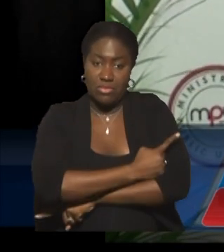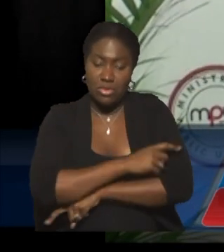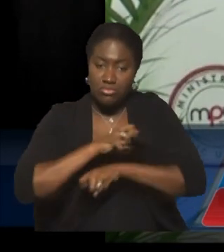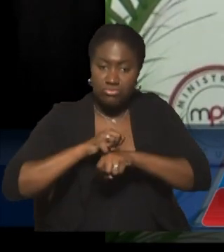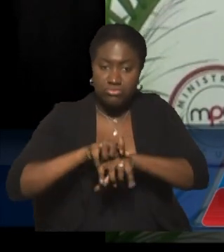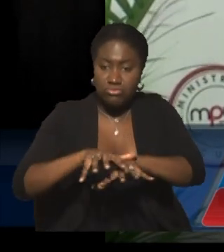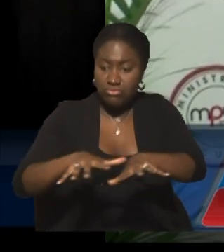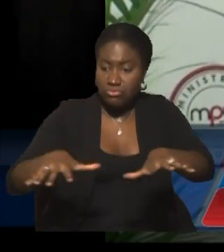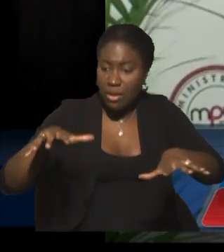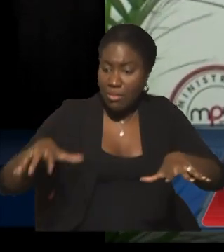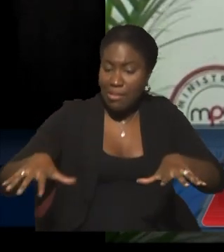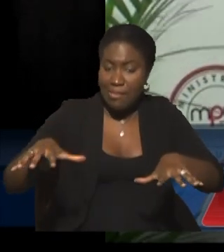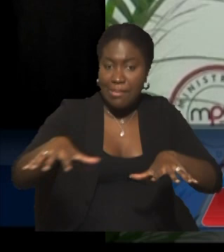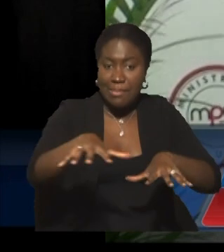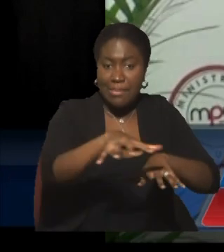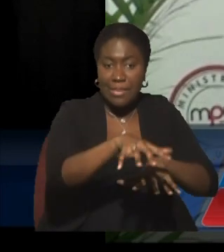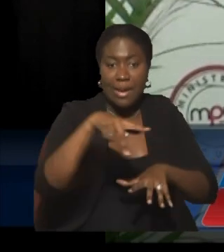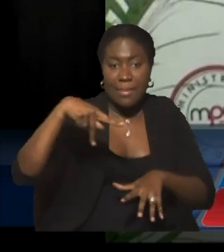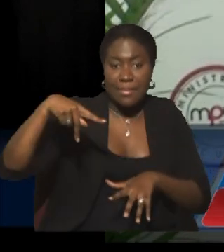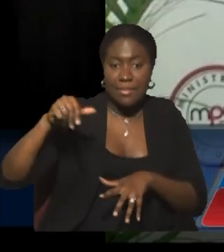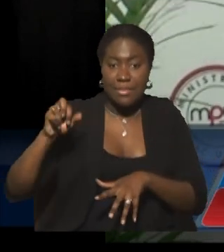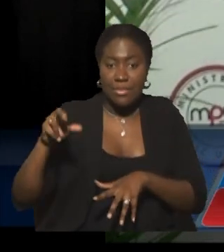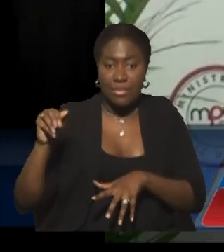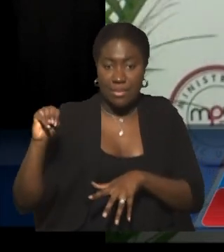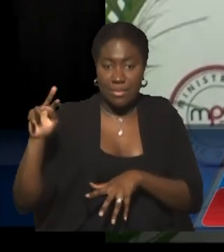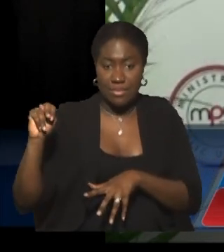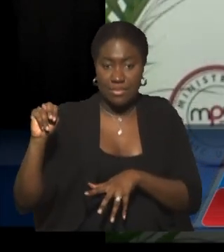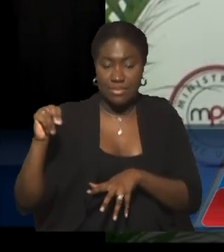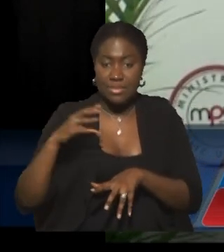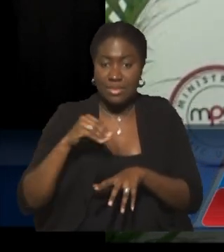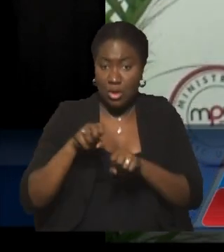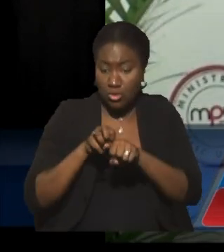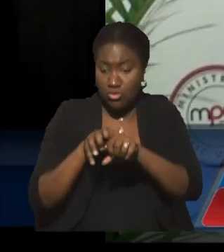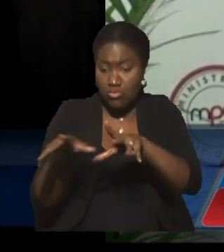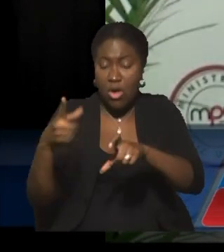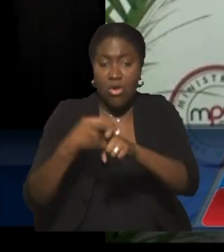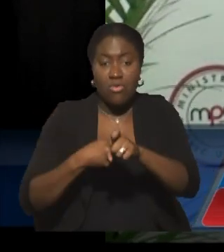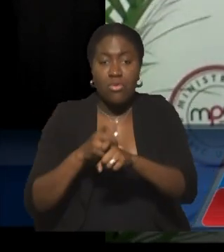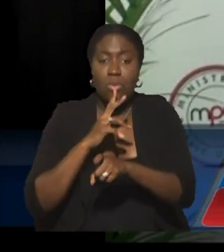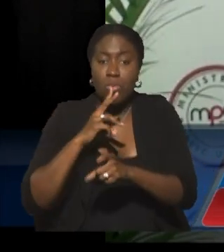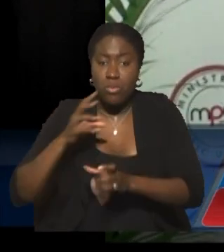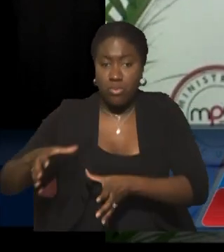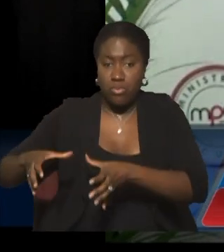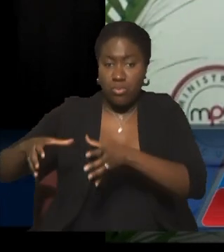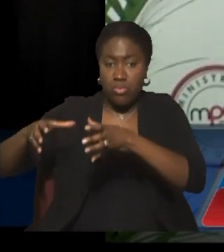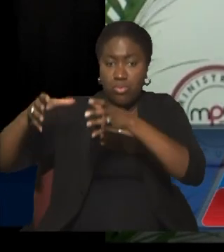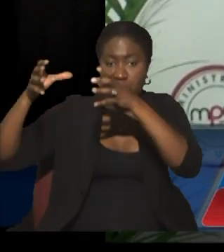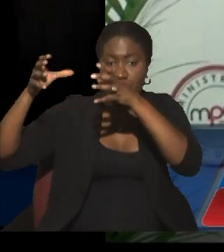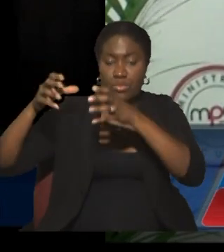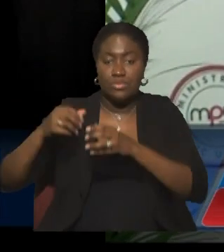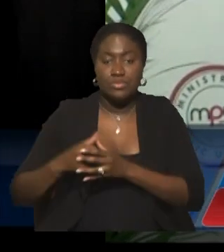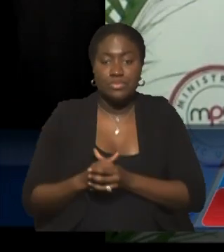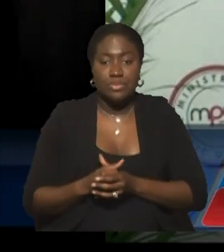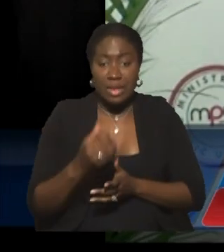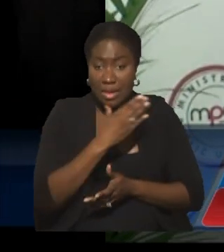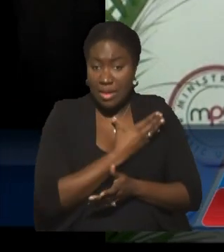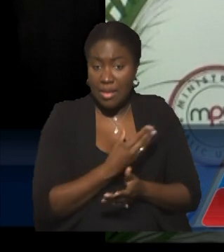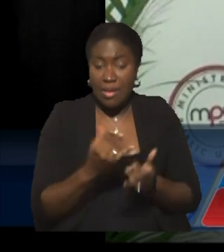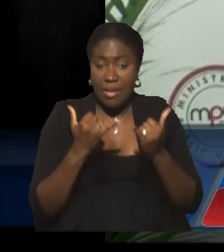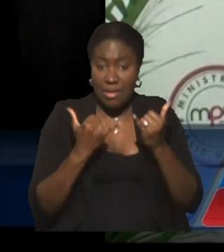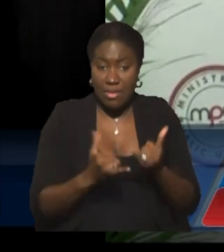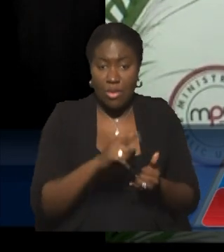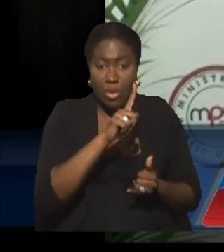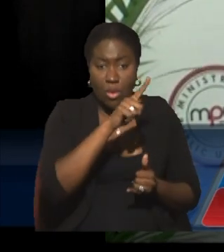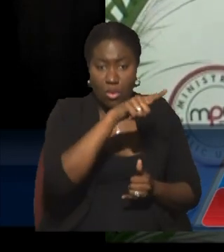area, they are now treated and stored and distributed via a split header system servicing three distinct zones, the Lower